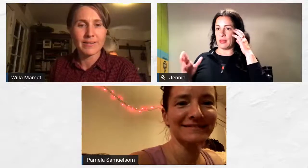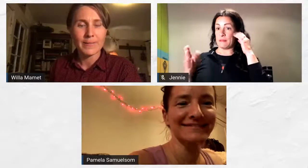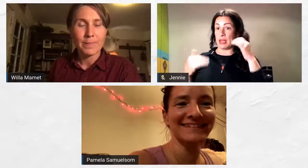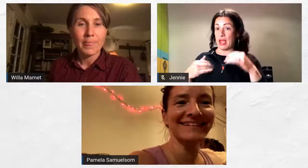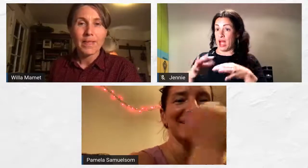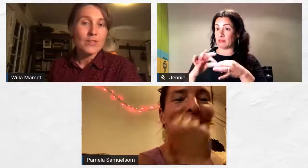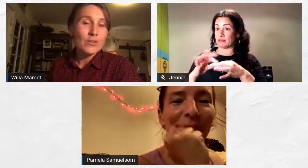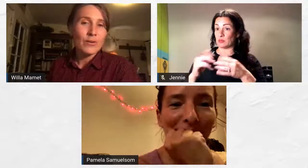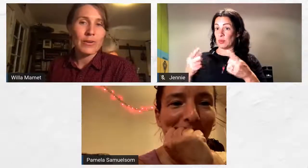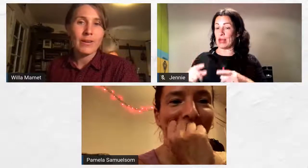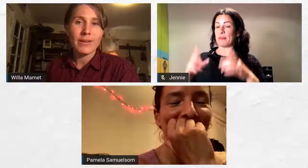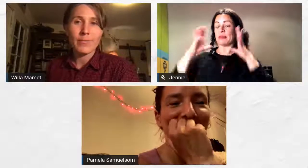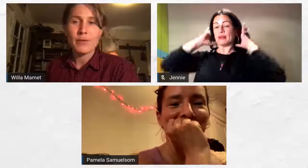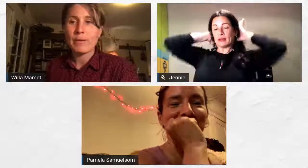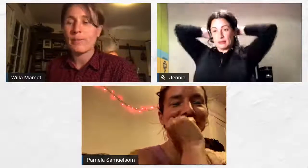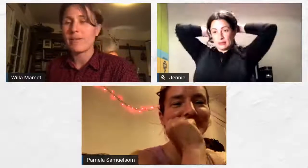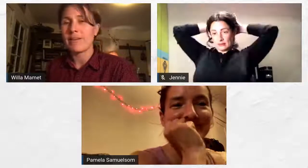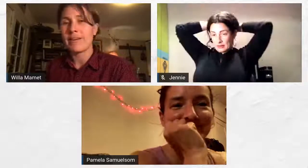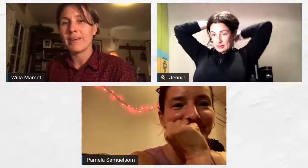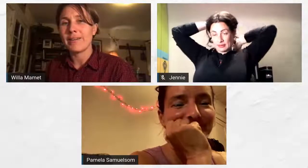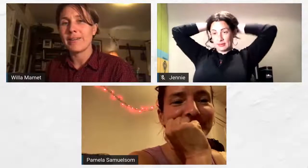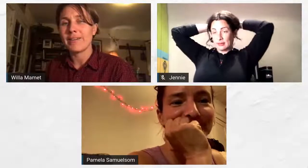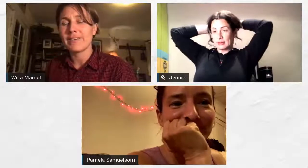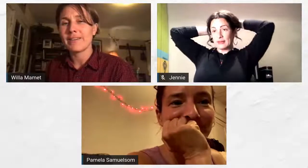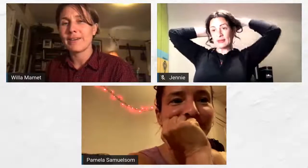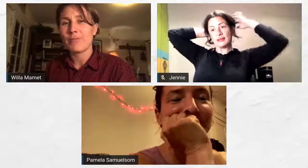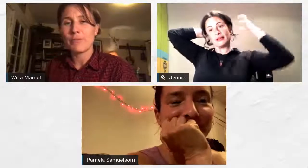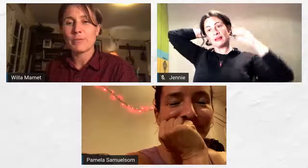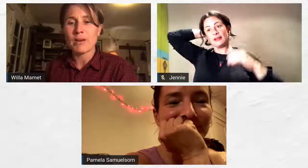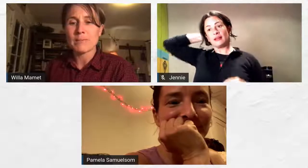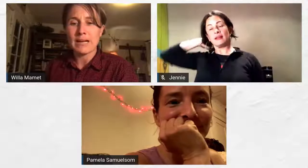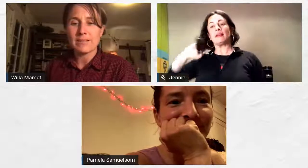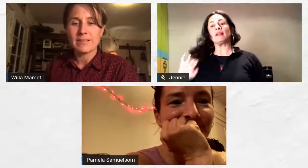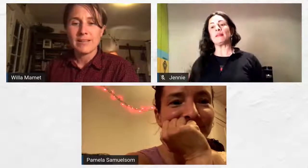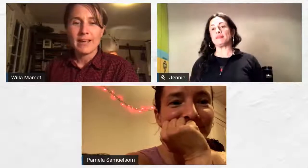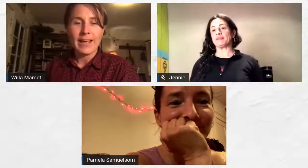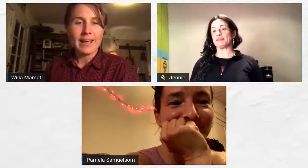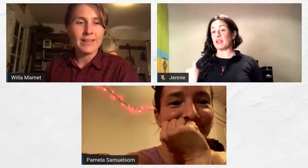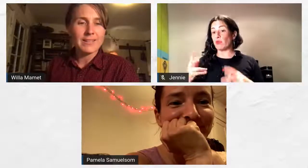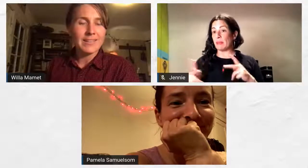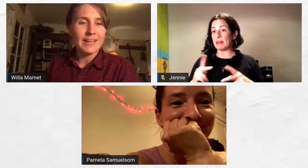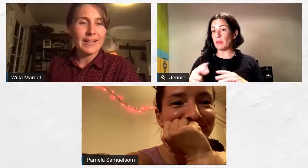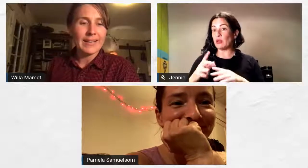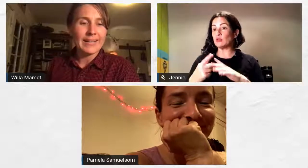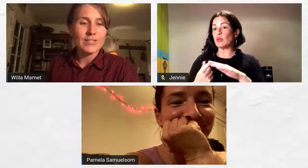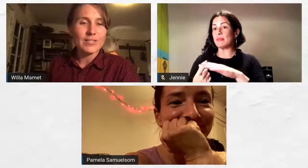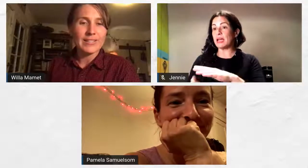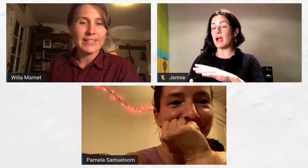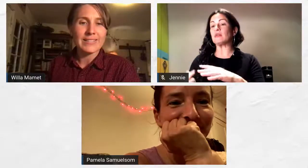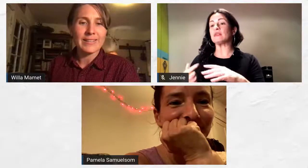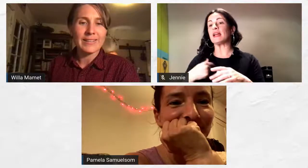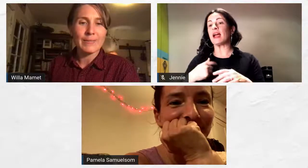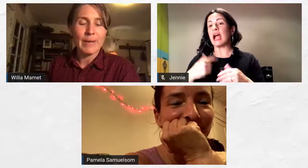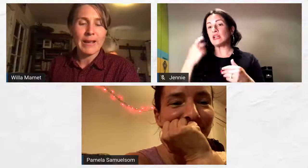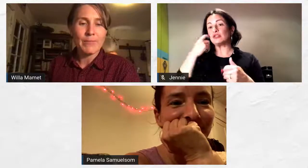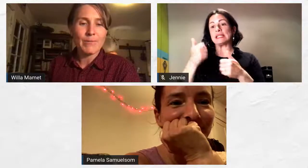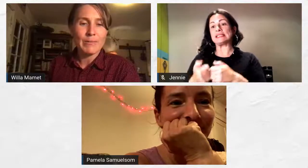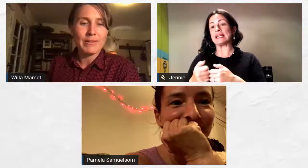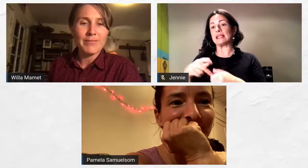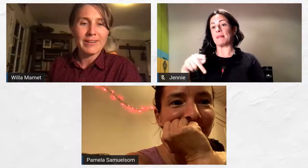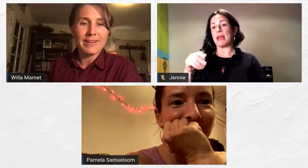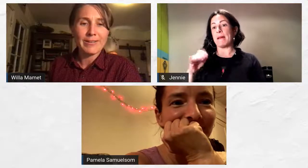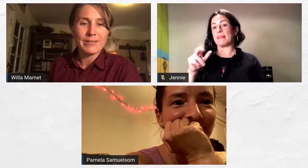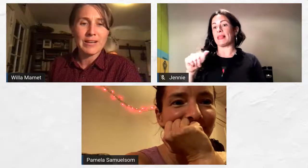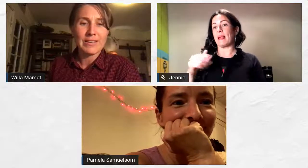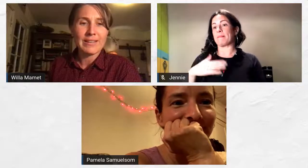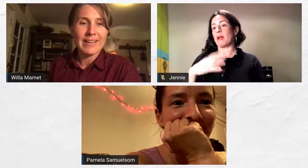Please. So a few people dropped out. And I just texted Pam, my